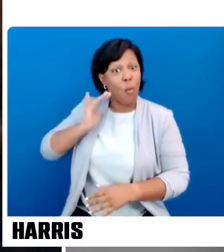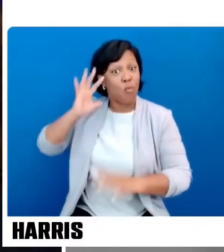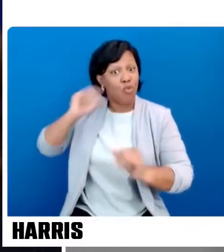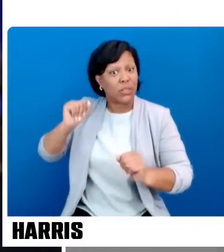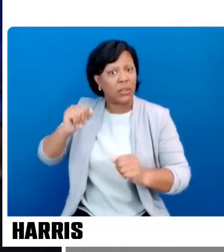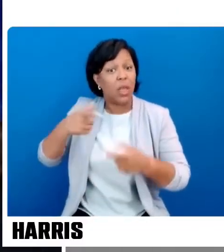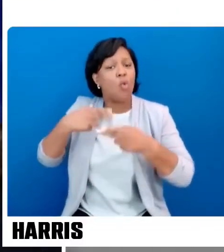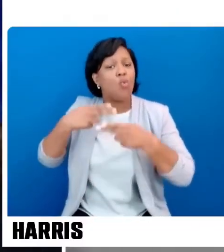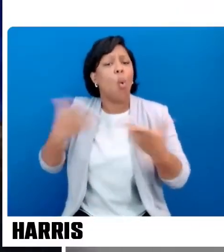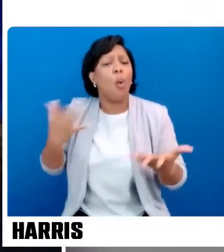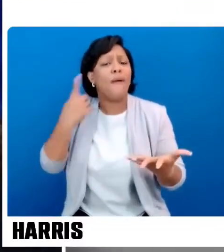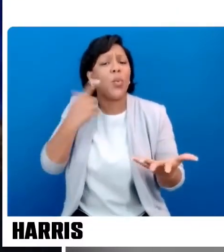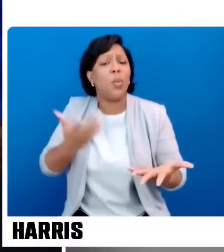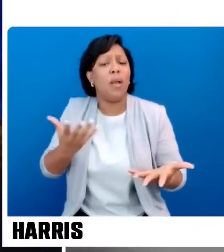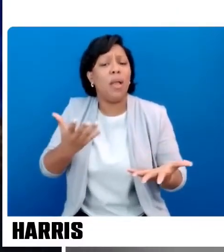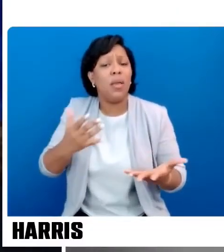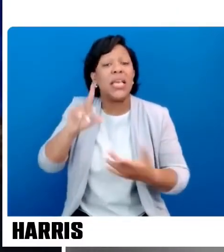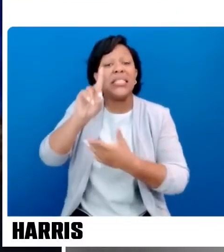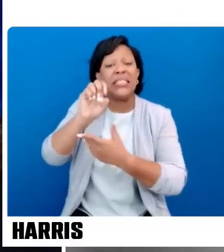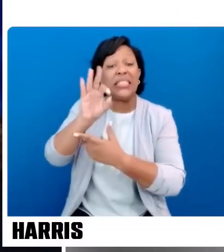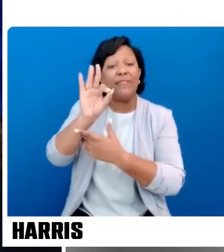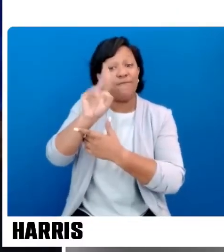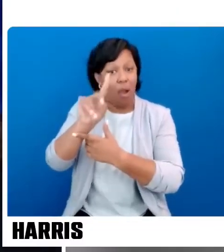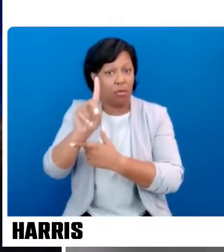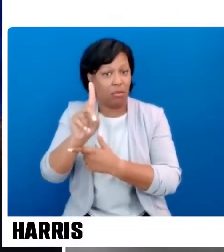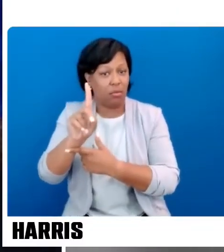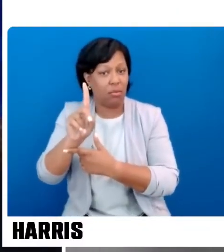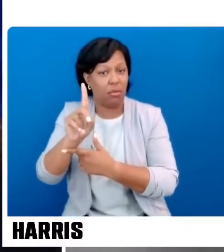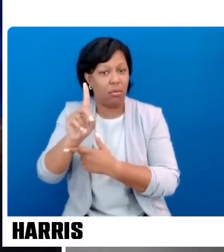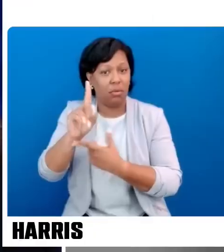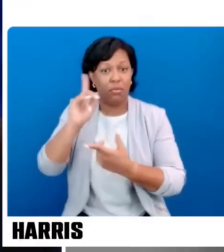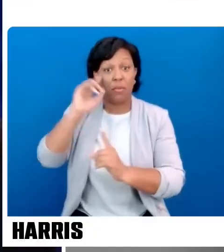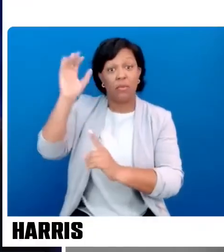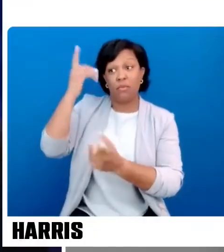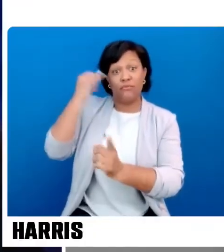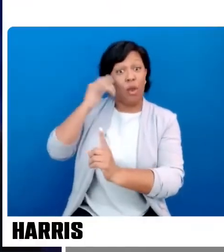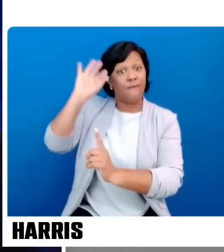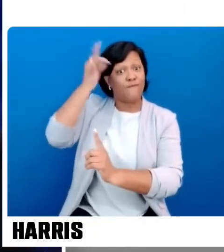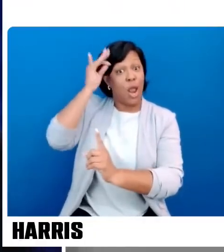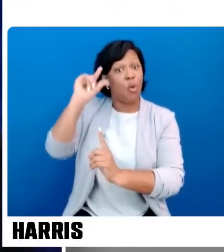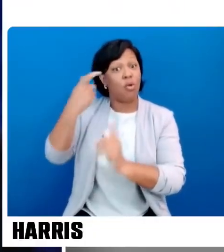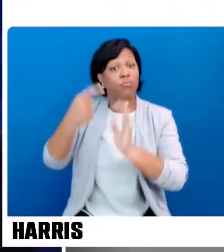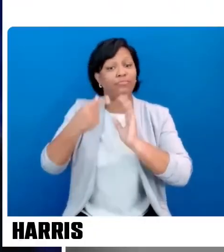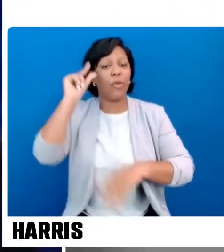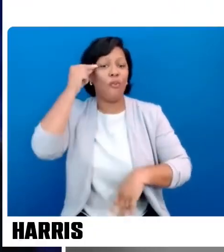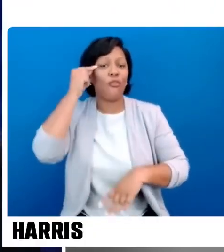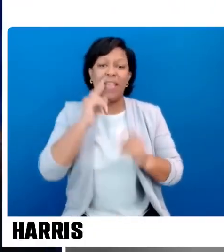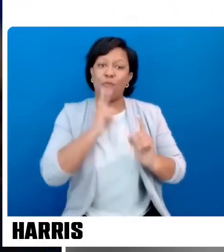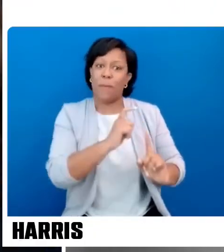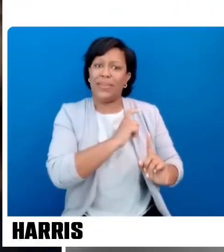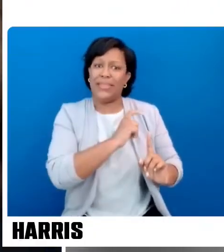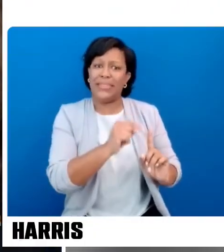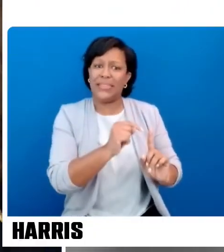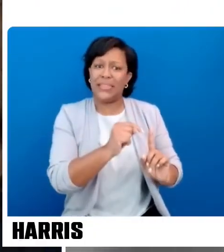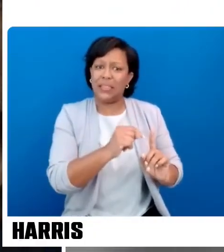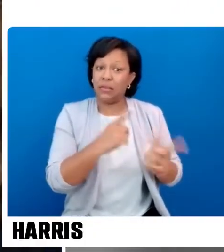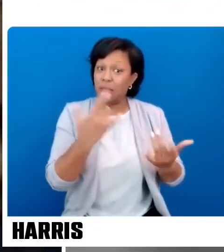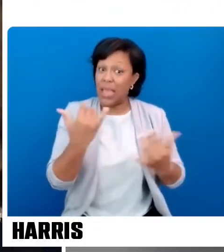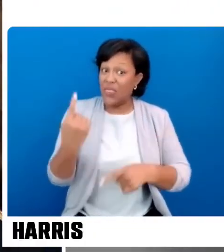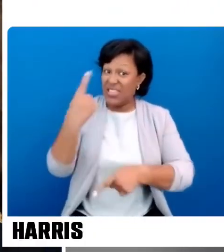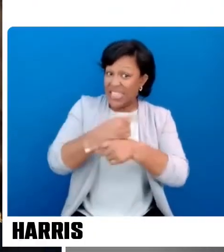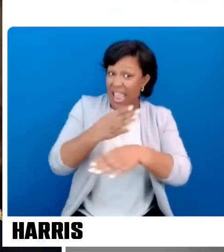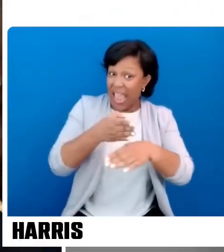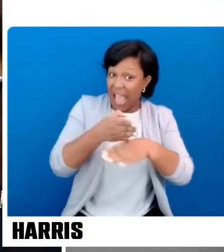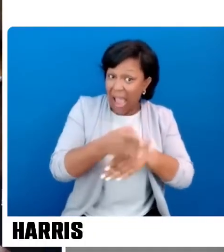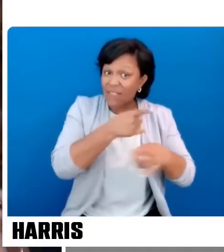federal law enforcement, 45,000 agents, get this, on the day after he was arraigned on 34 felony